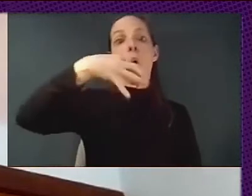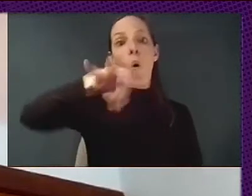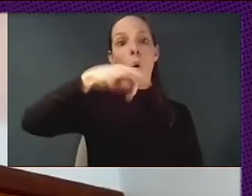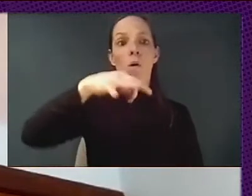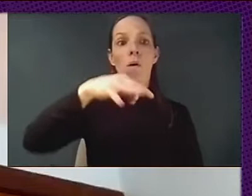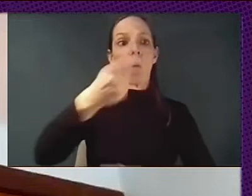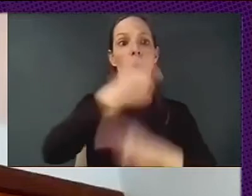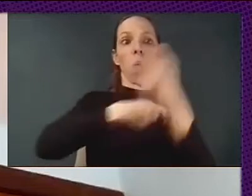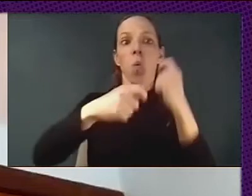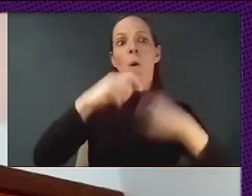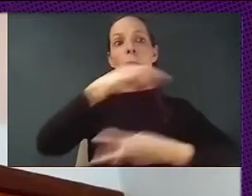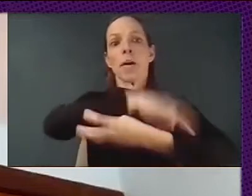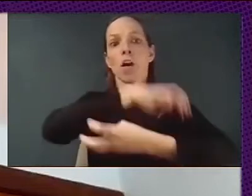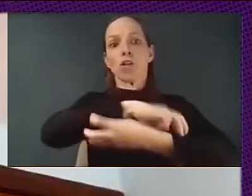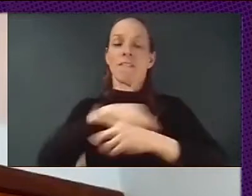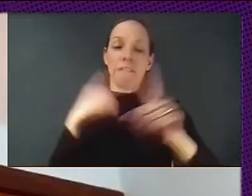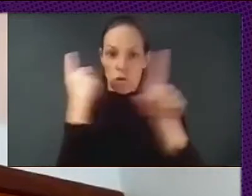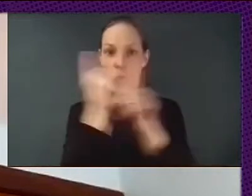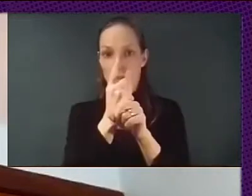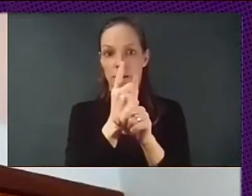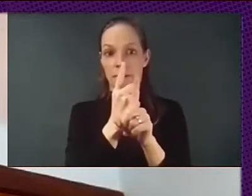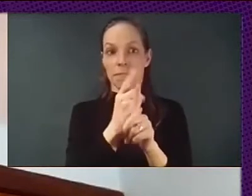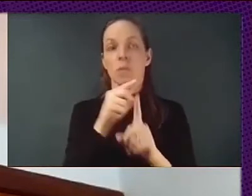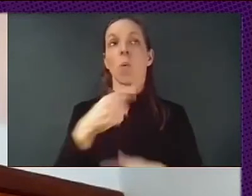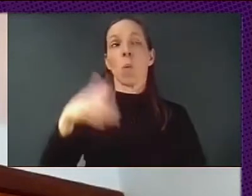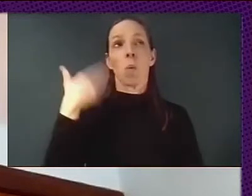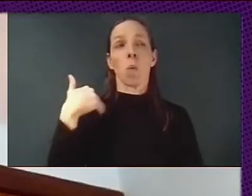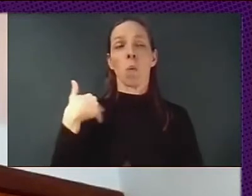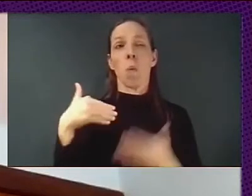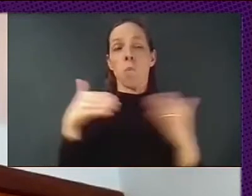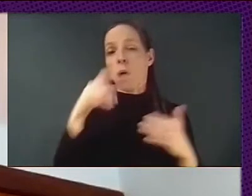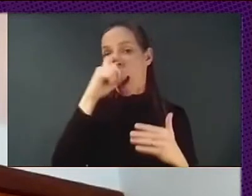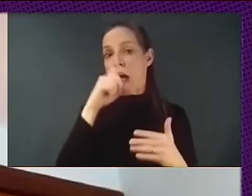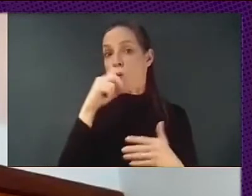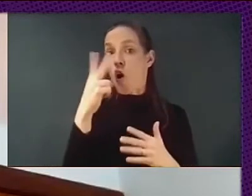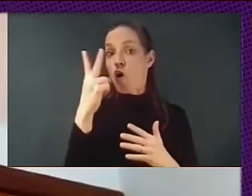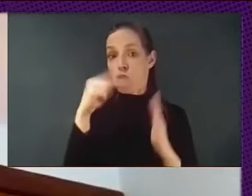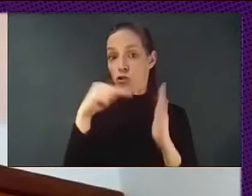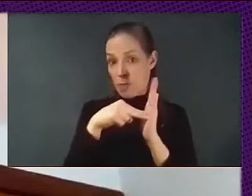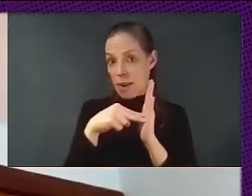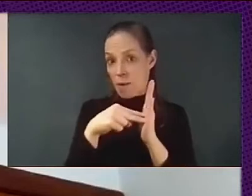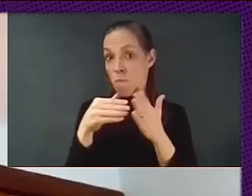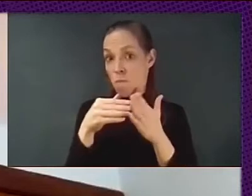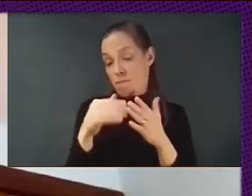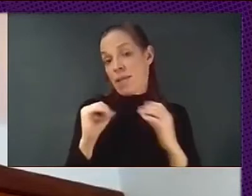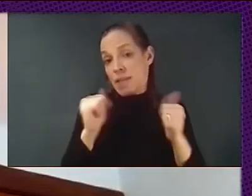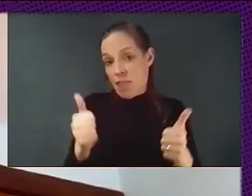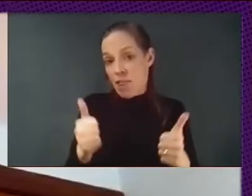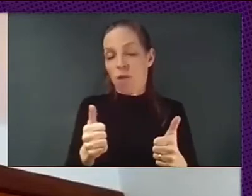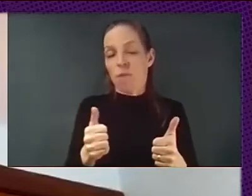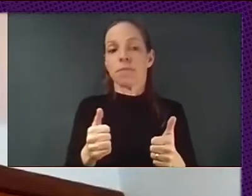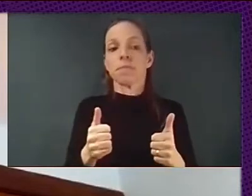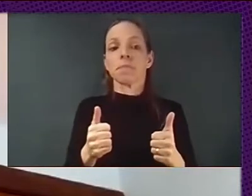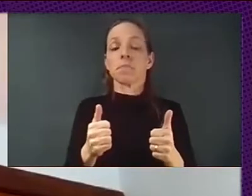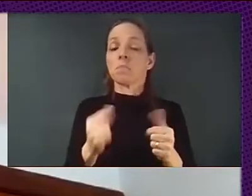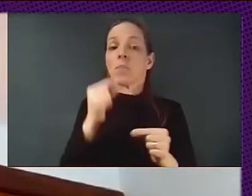everything changed as the internet spread everywhere, big data, AI came along, the growth of platforms and so on.